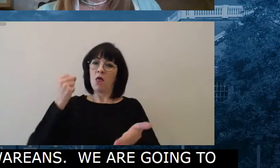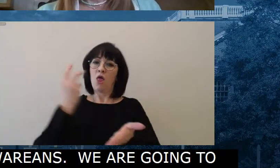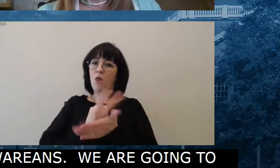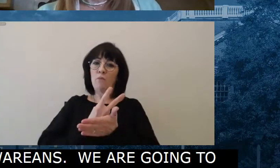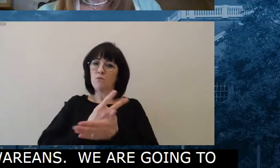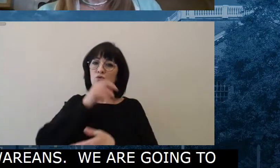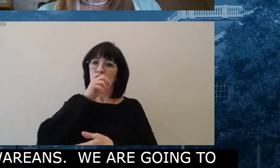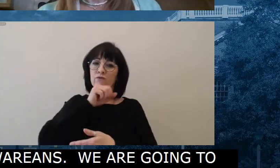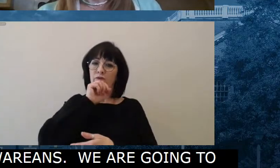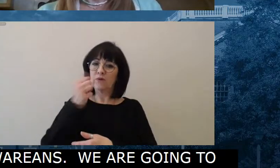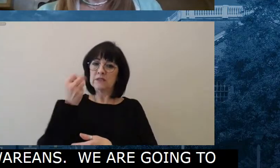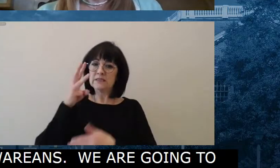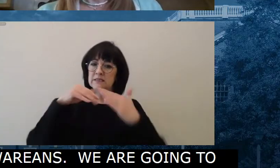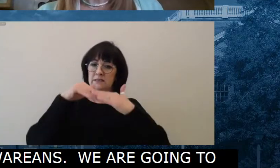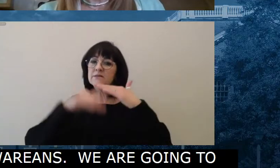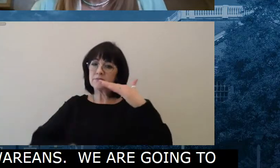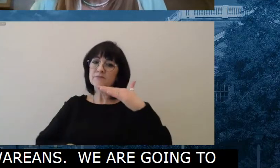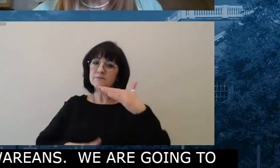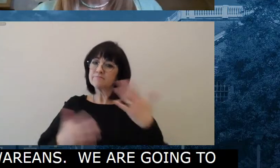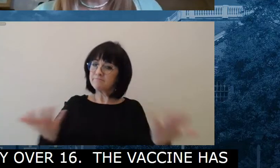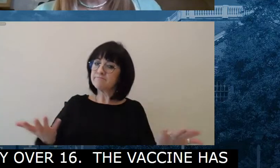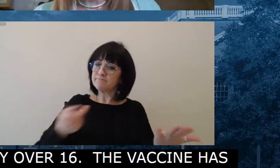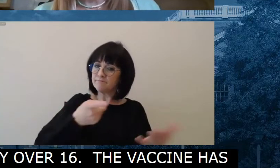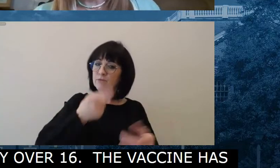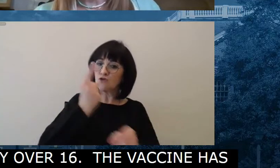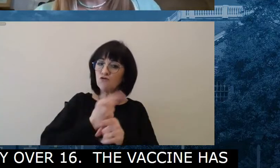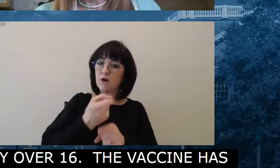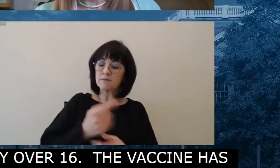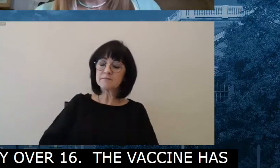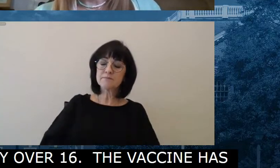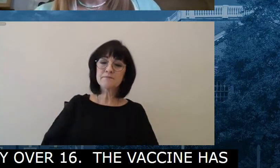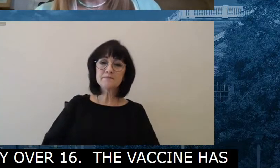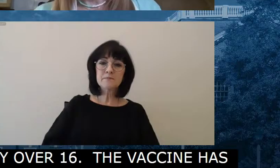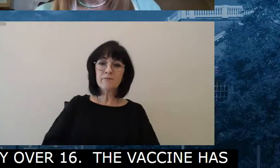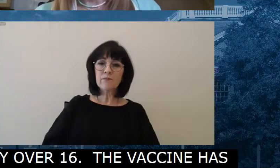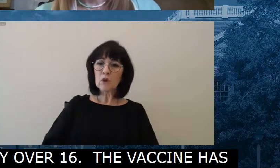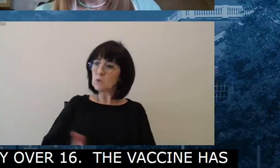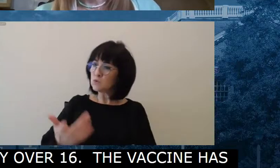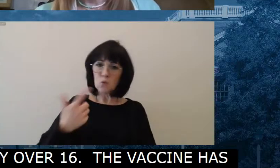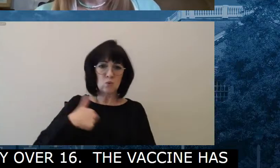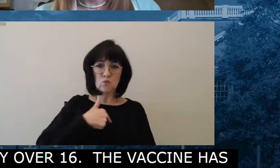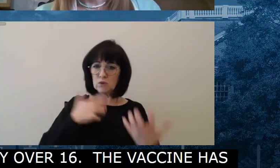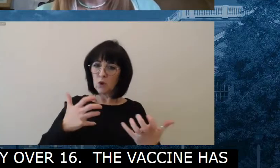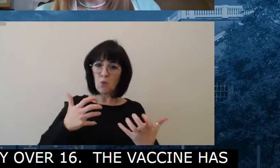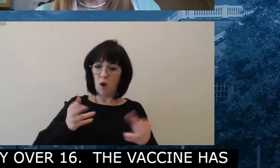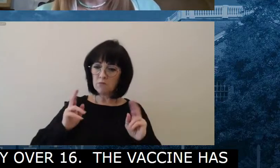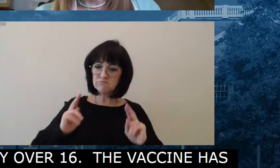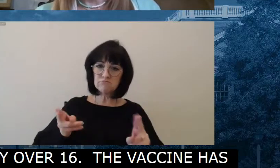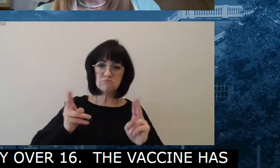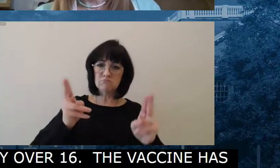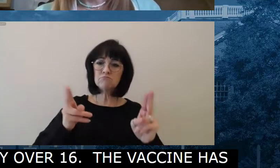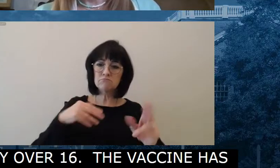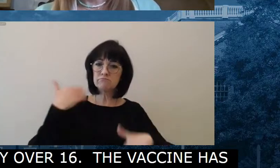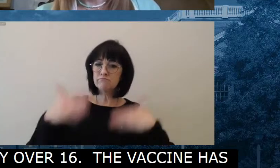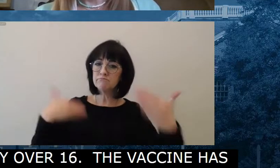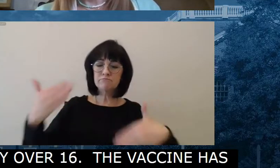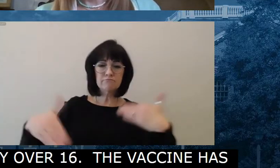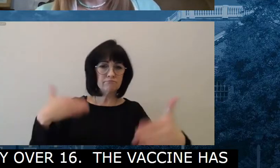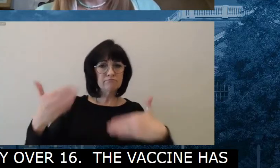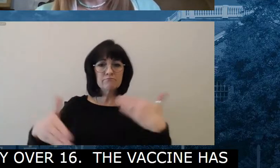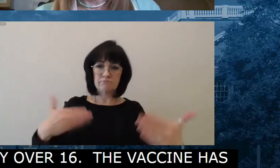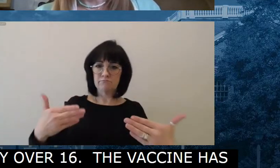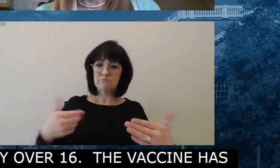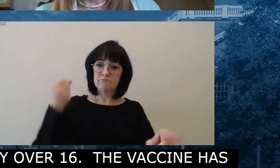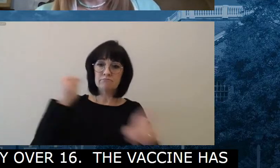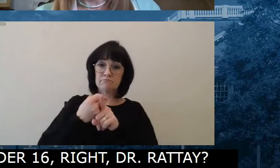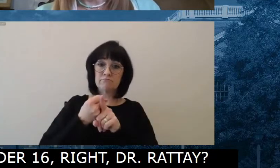Rattay? She's shaking her head yes. So we'll move as quickly as we can after we hit 50 and over and below by